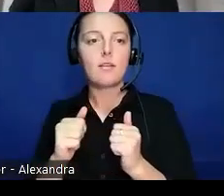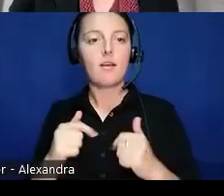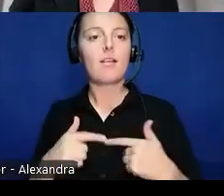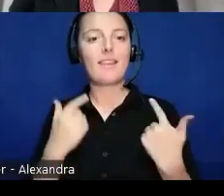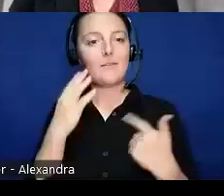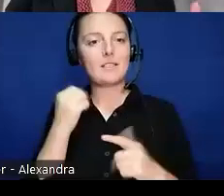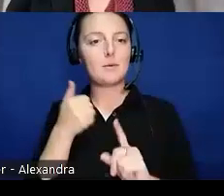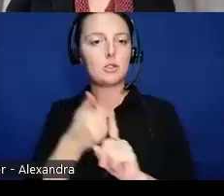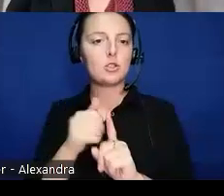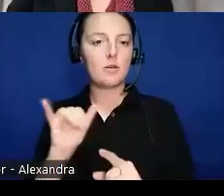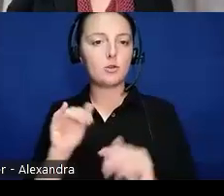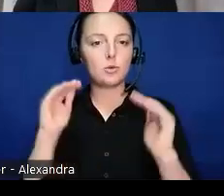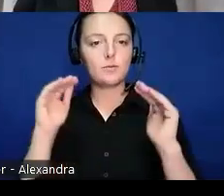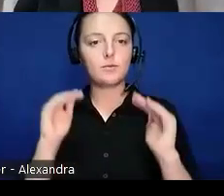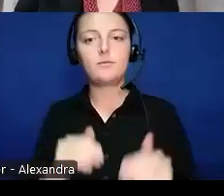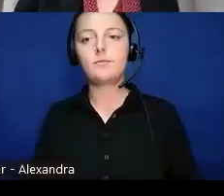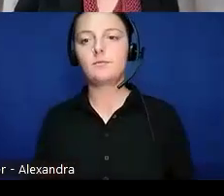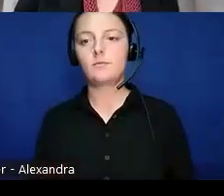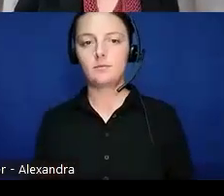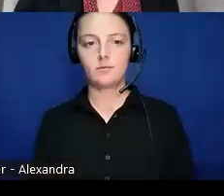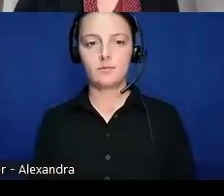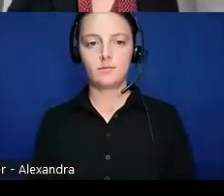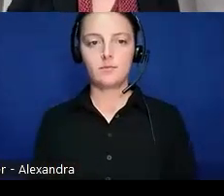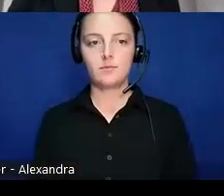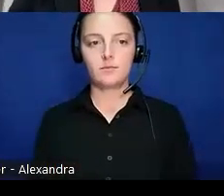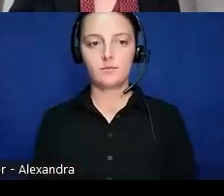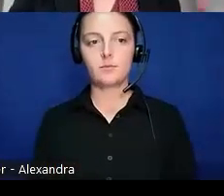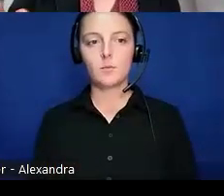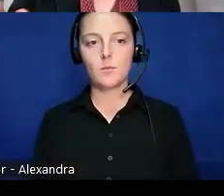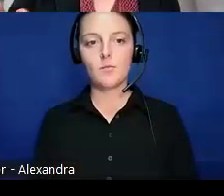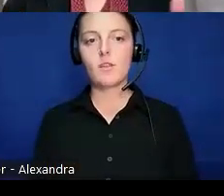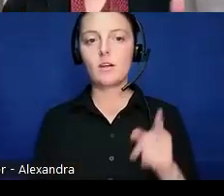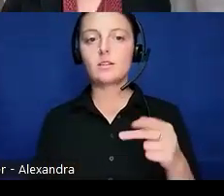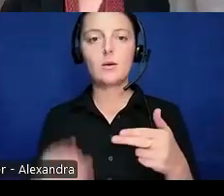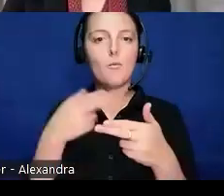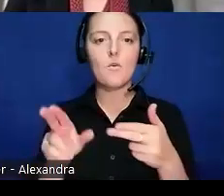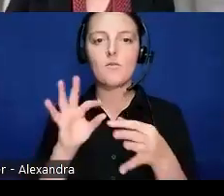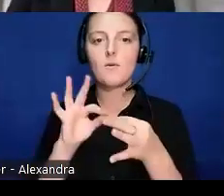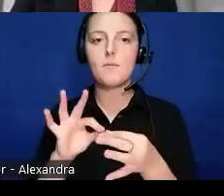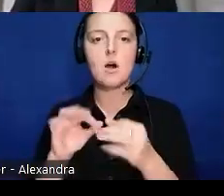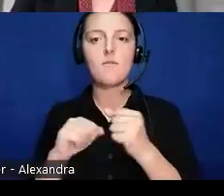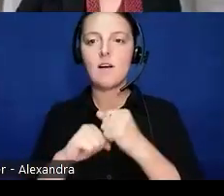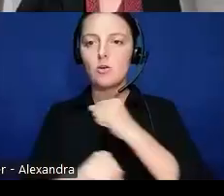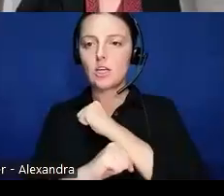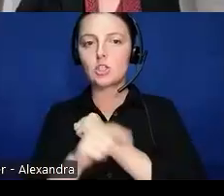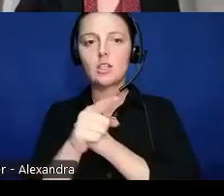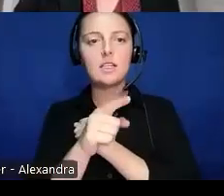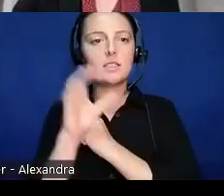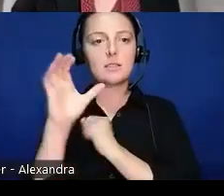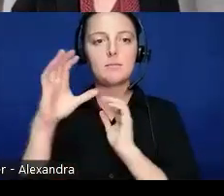So this is just to talk briefly about our foundation. These are some pictures of us doing outreach earlier in our